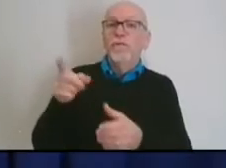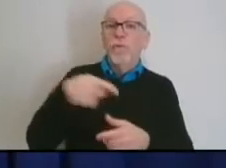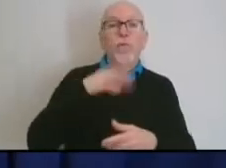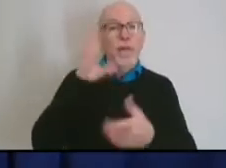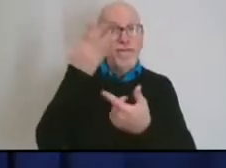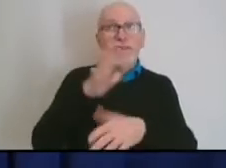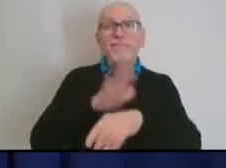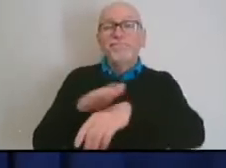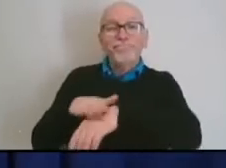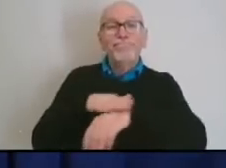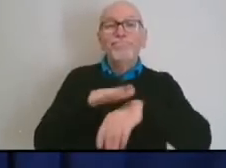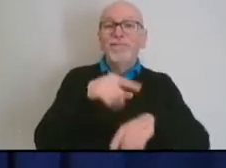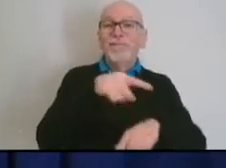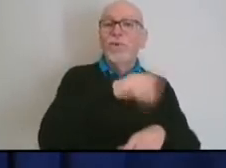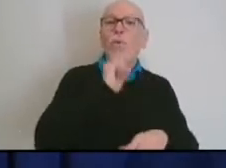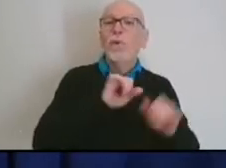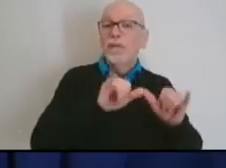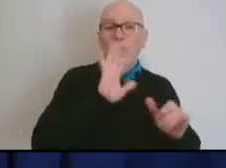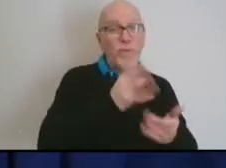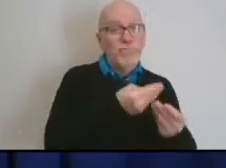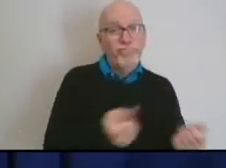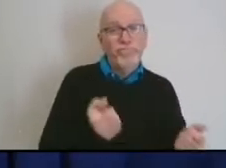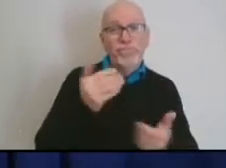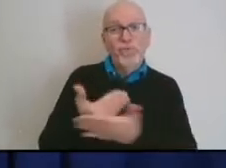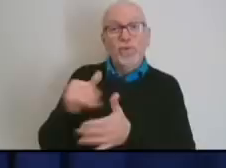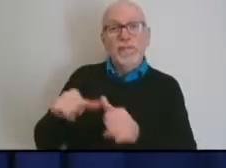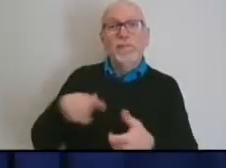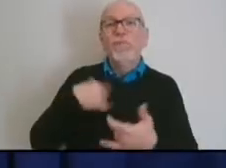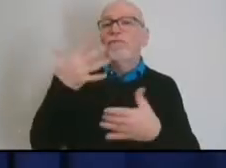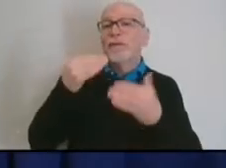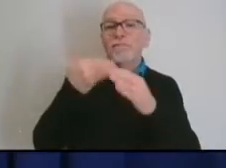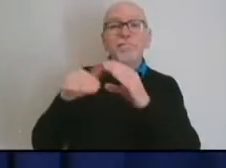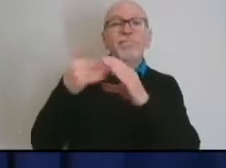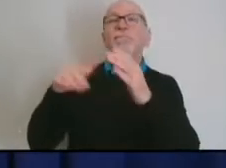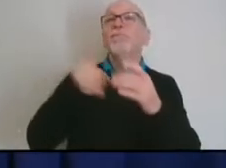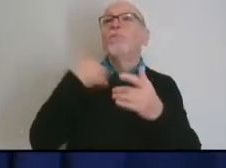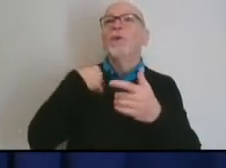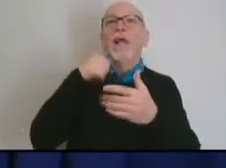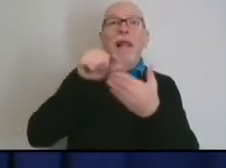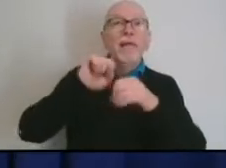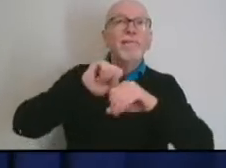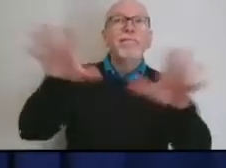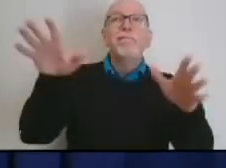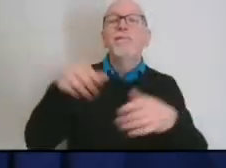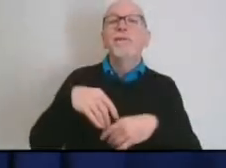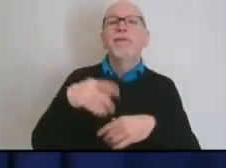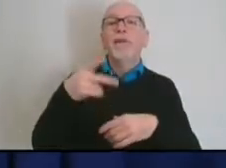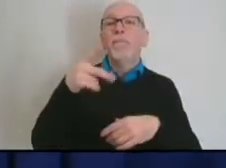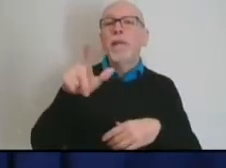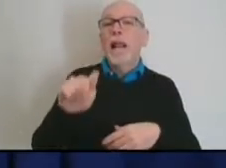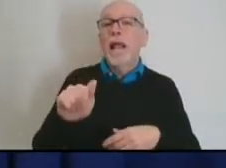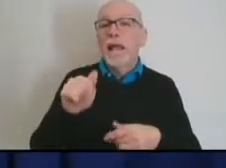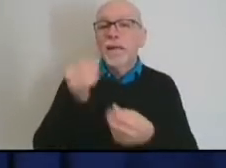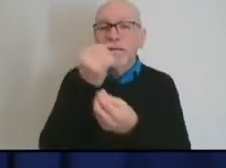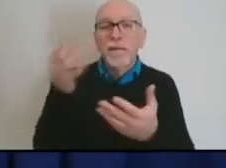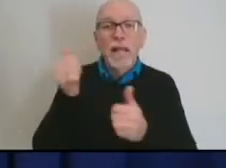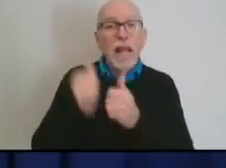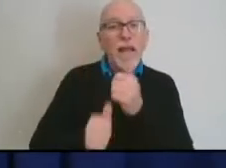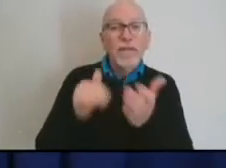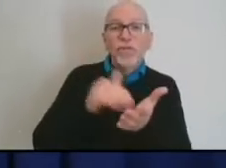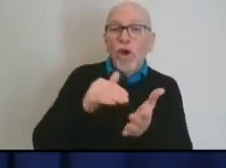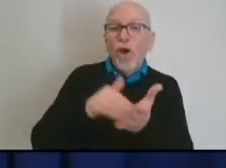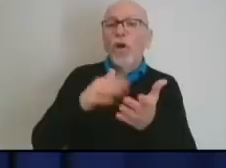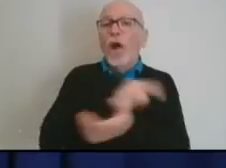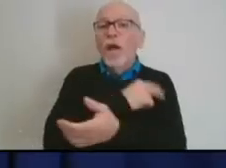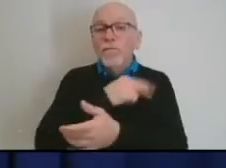new system. We have sent emails. We have sent letters. We have asked PLA to blanket every provider out there. I've